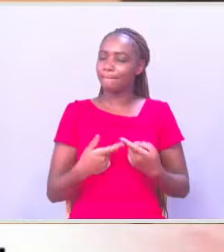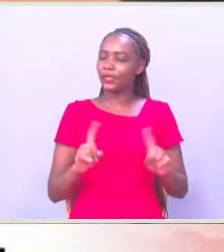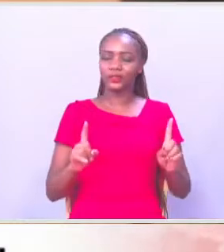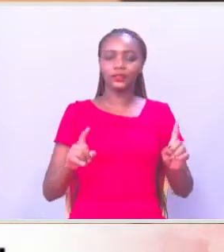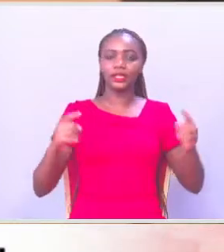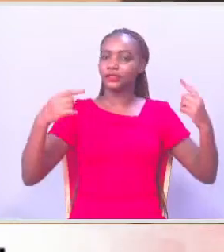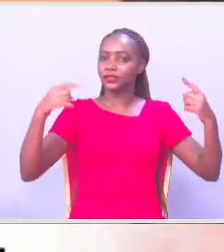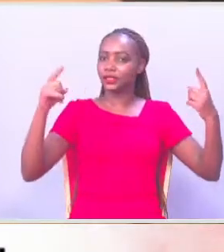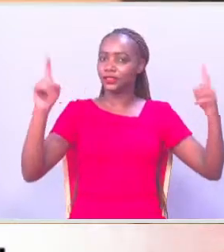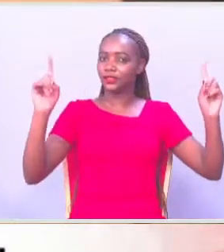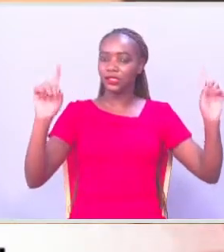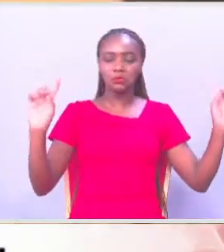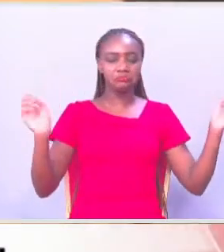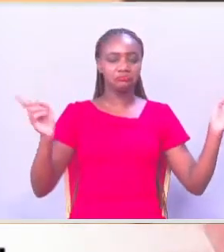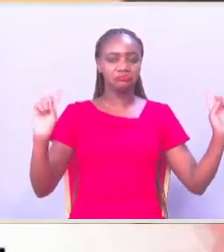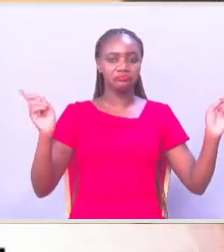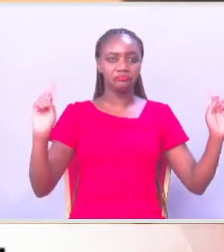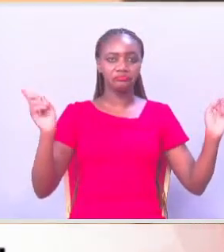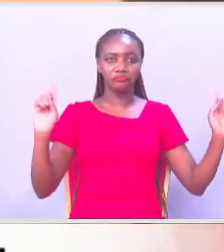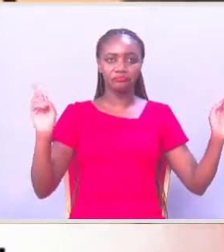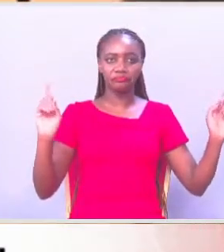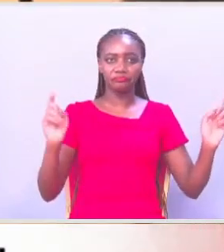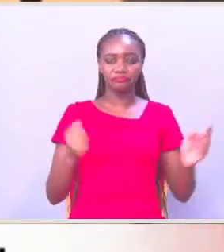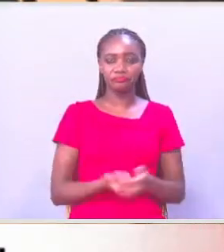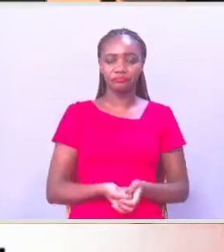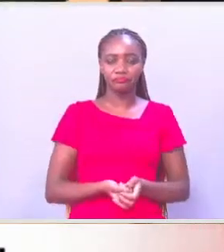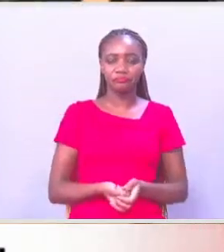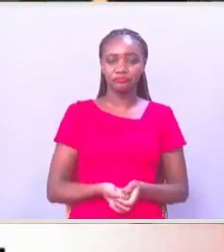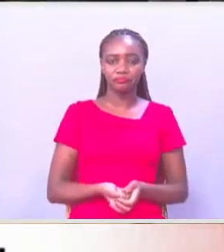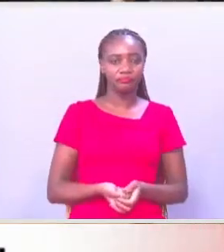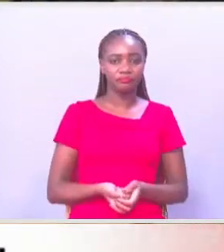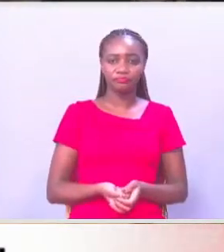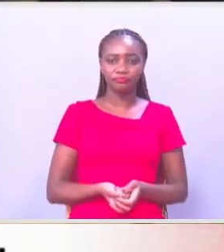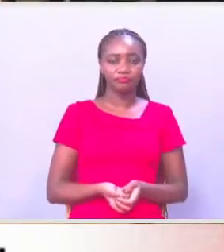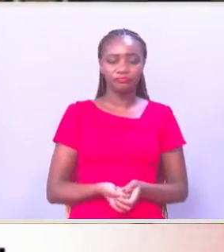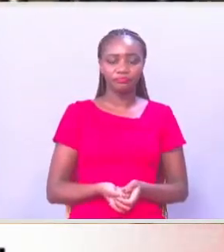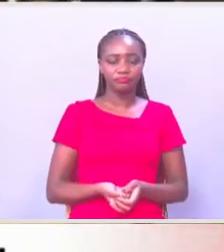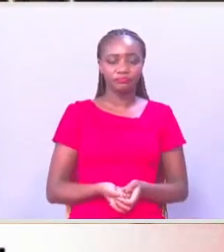Unfortunately, we couldn't manage to put it off completely.